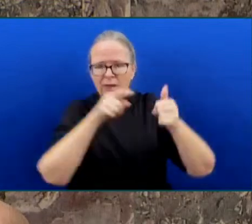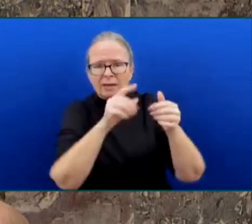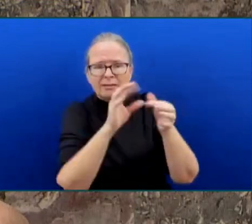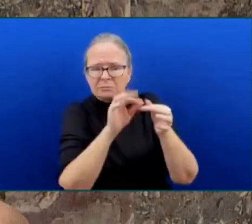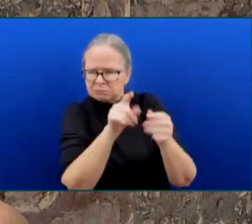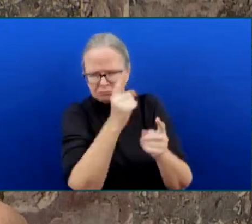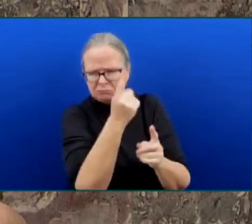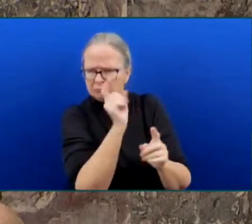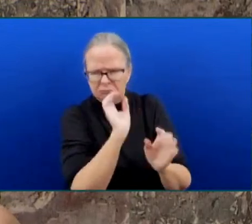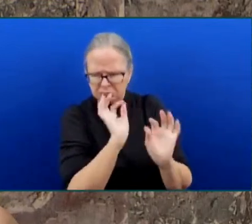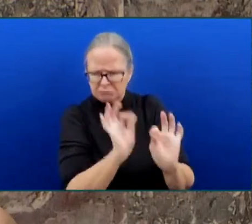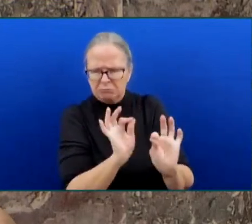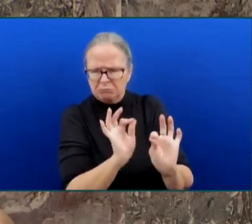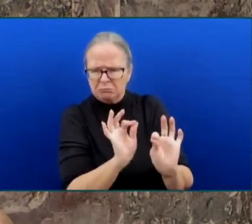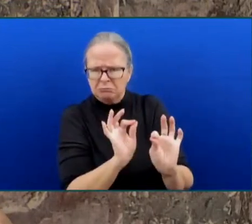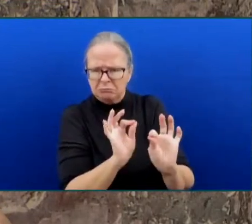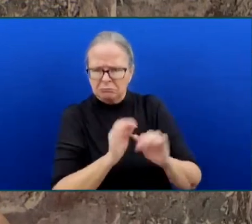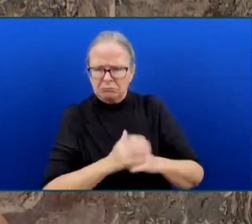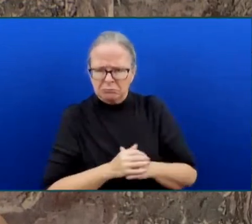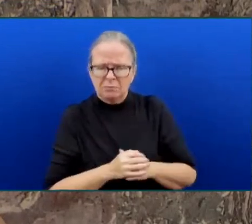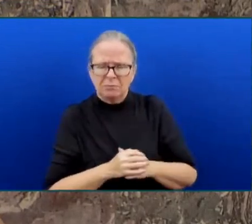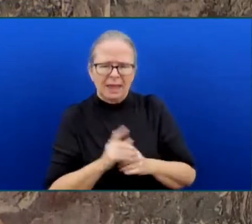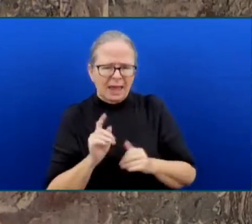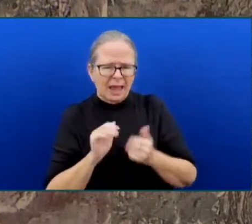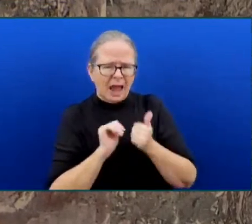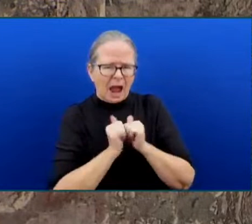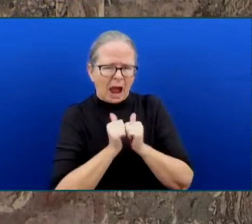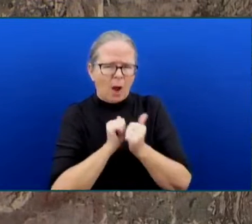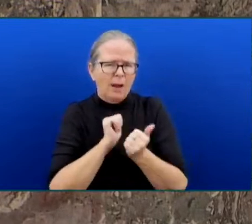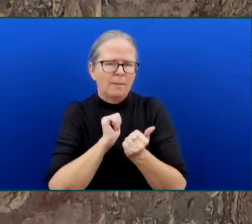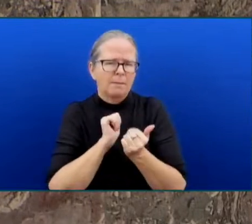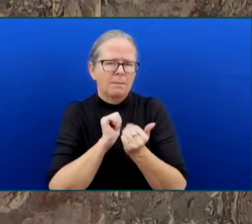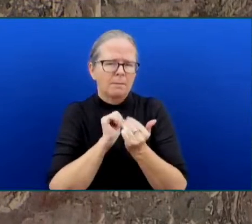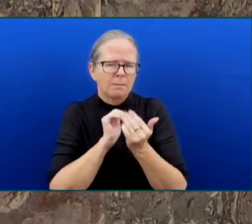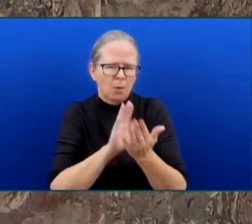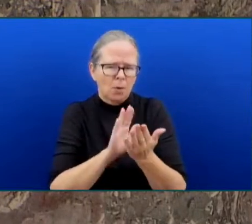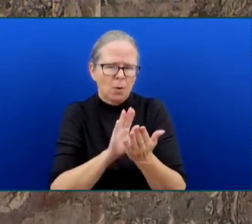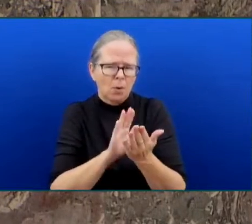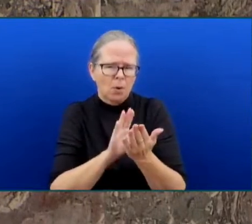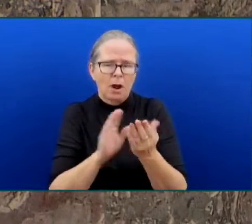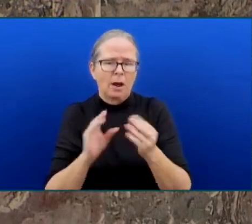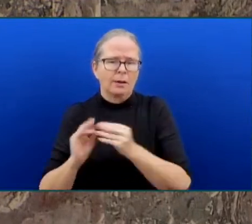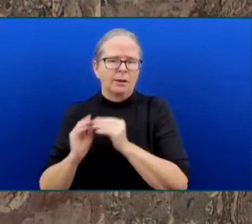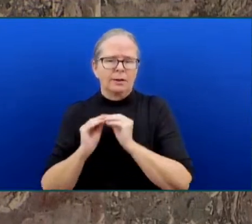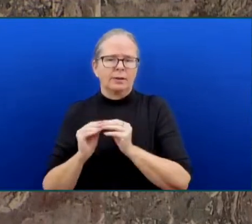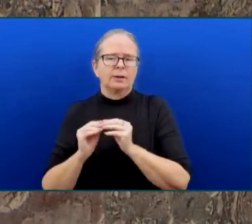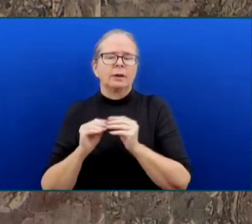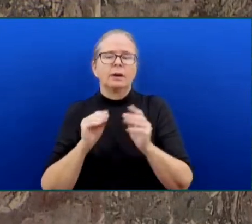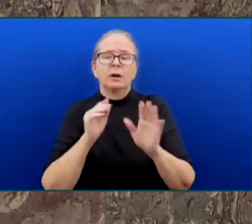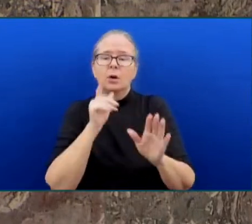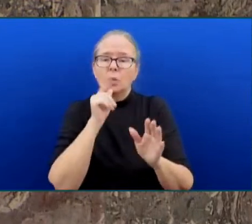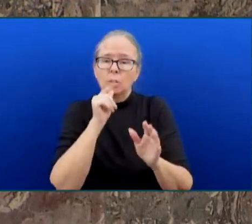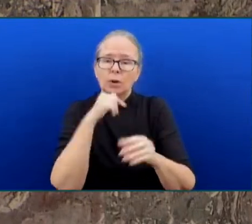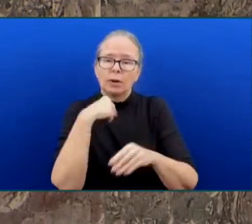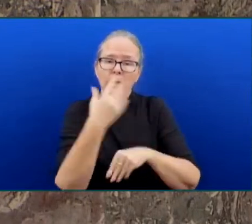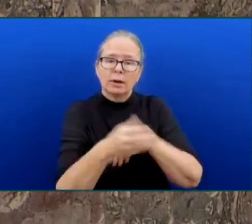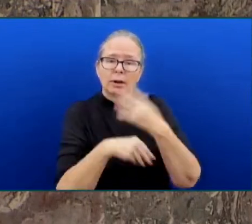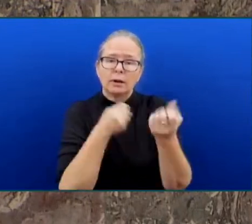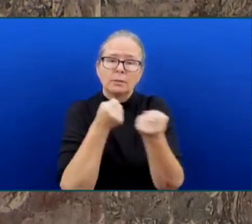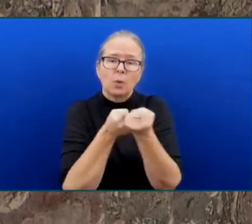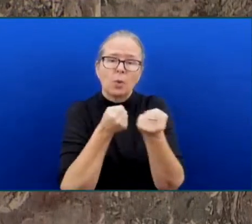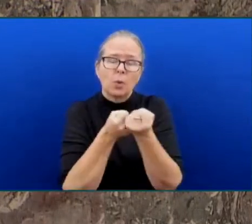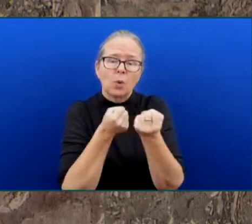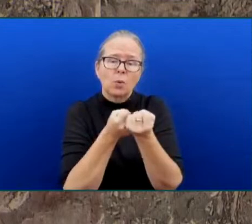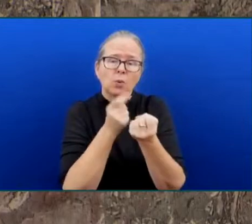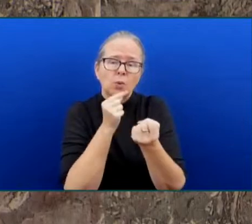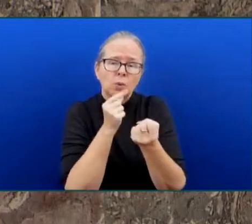But how you do it and who you do it for matters. So let's remember, this is the government,